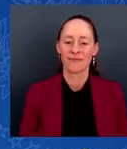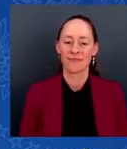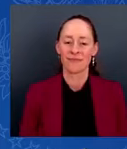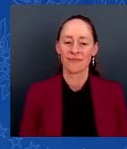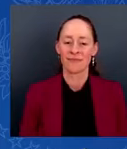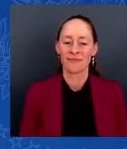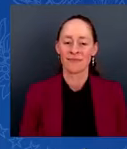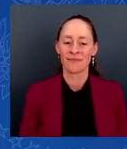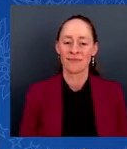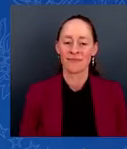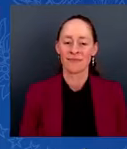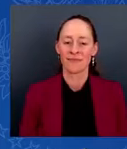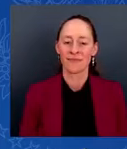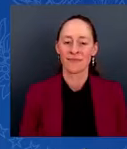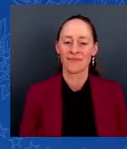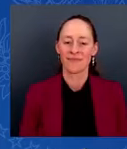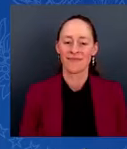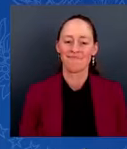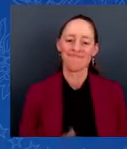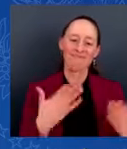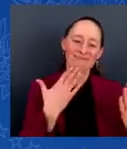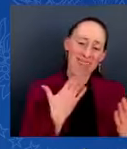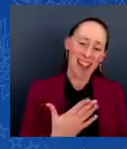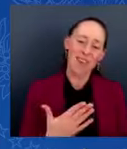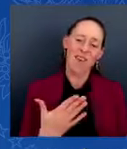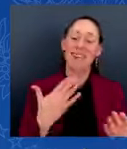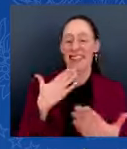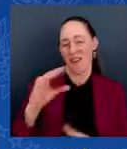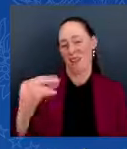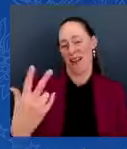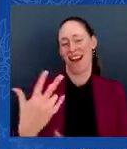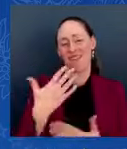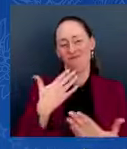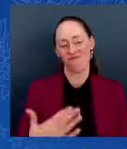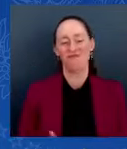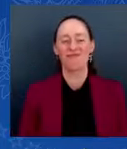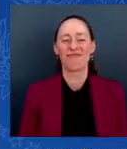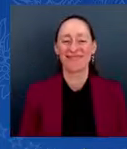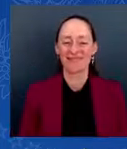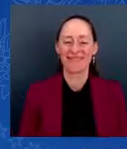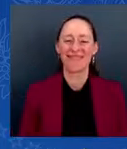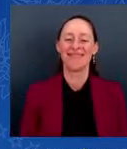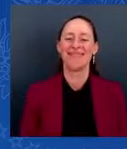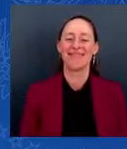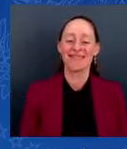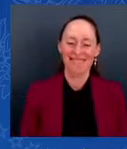Thank you, Kamala. Well, I love you guys too.